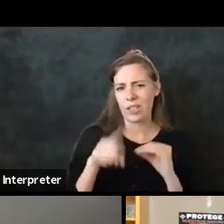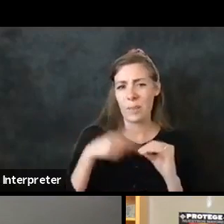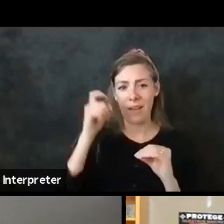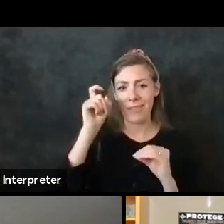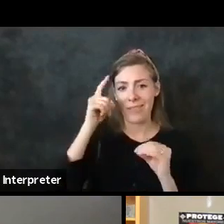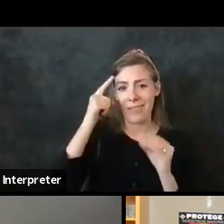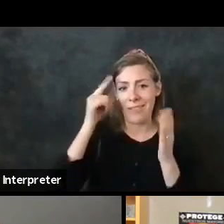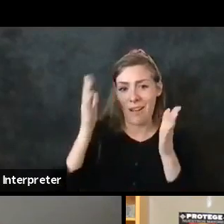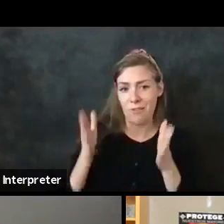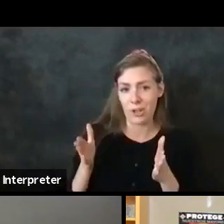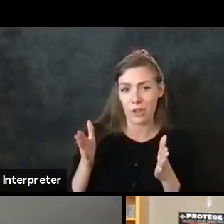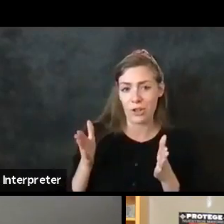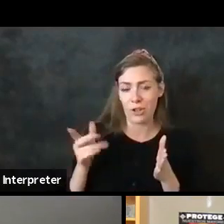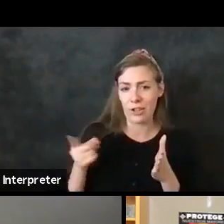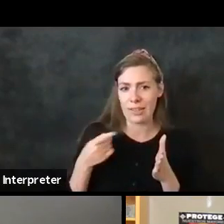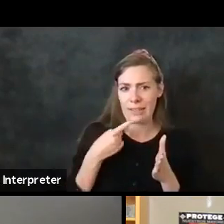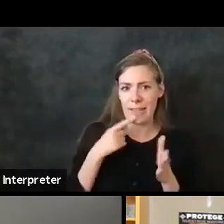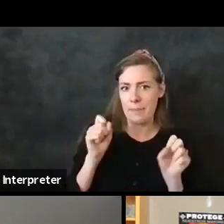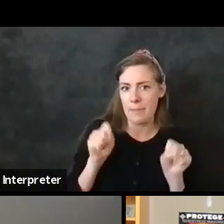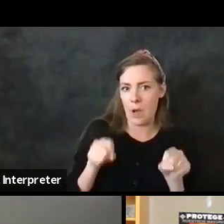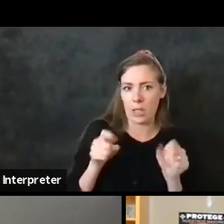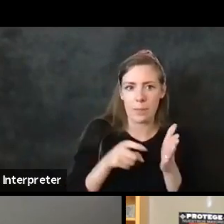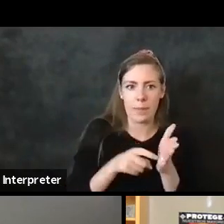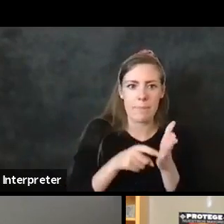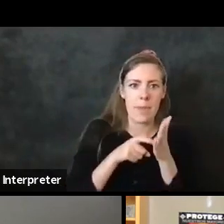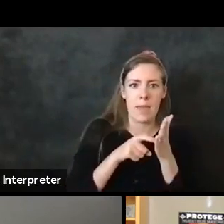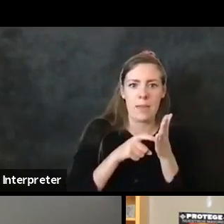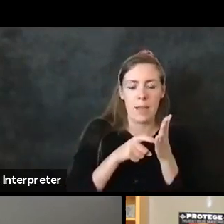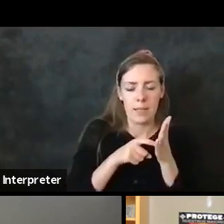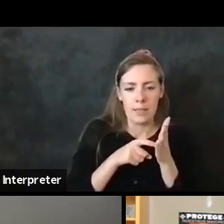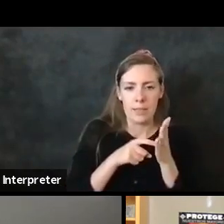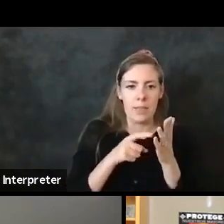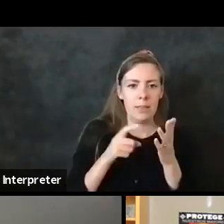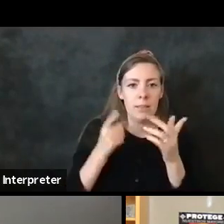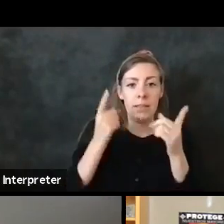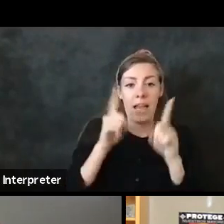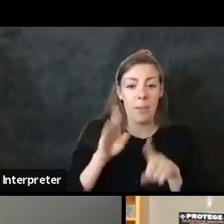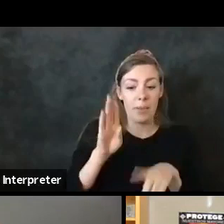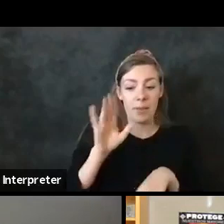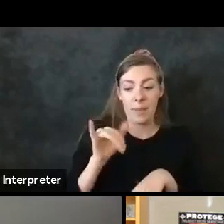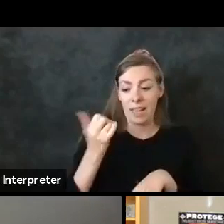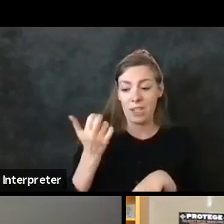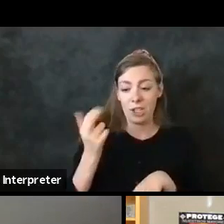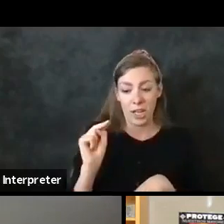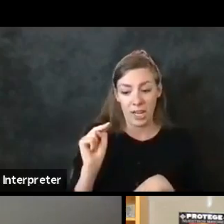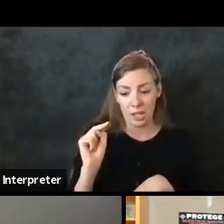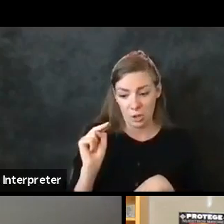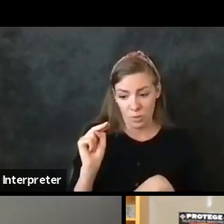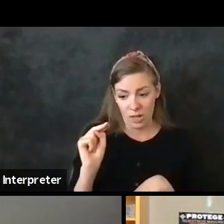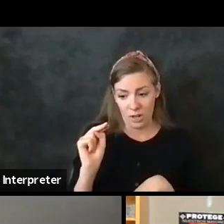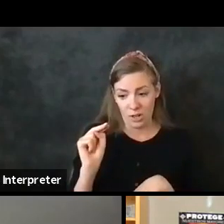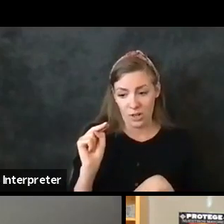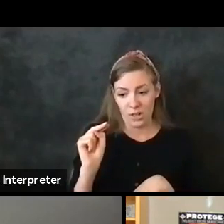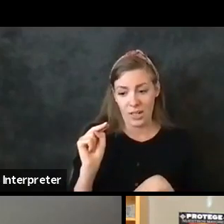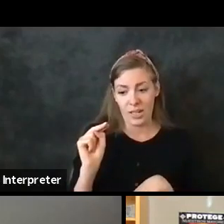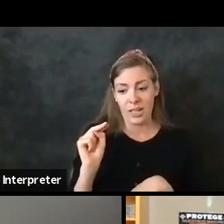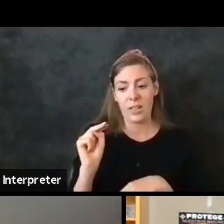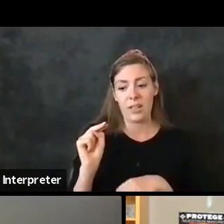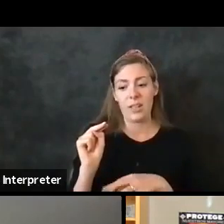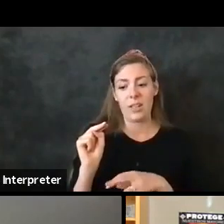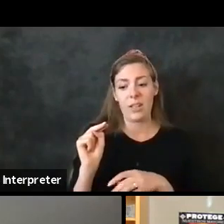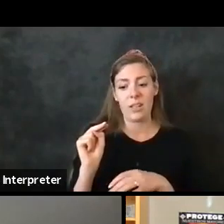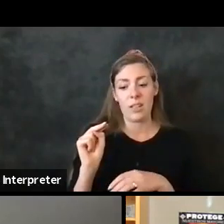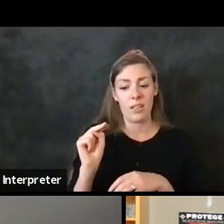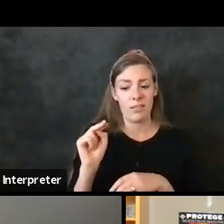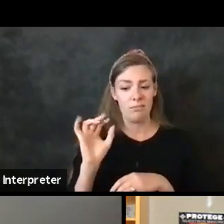of these mandates taking effect by January even. Is that realistic? Is that something that we're going